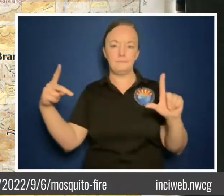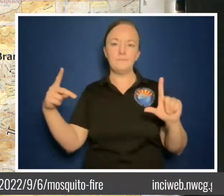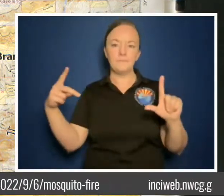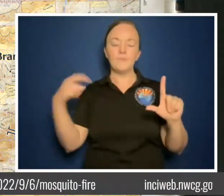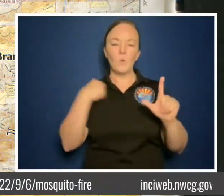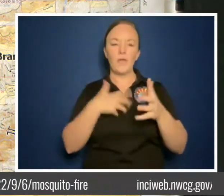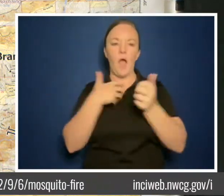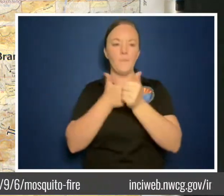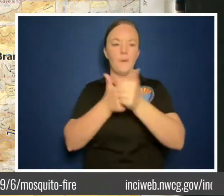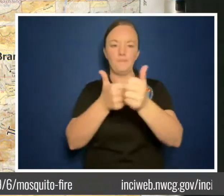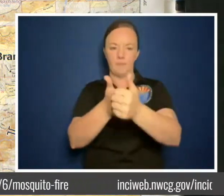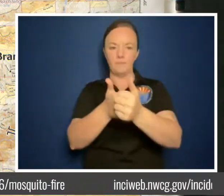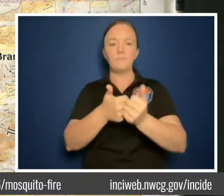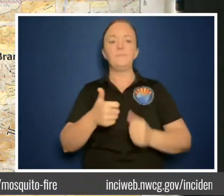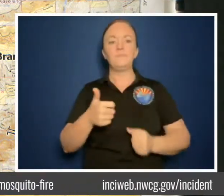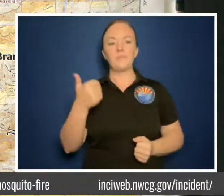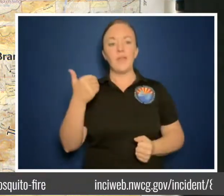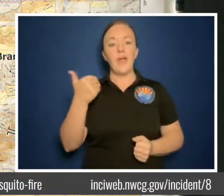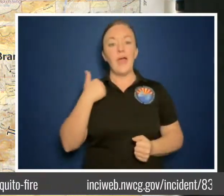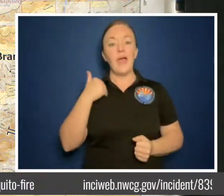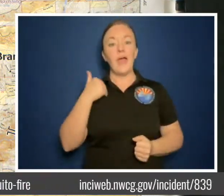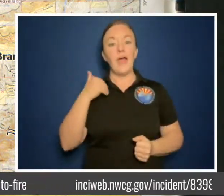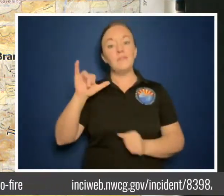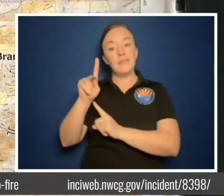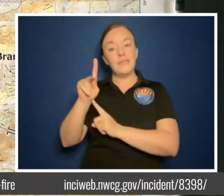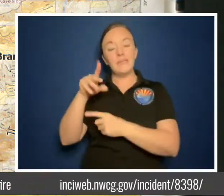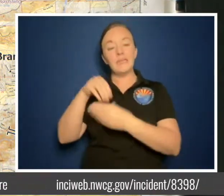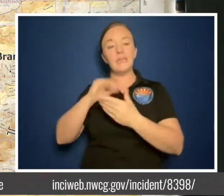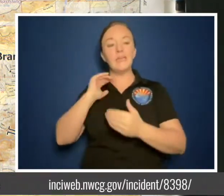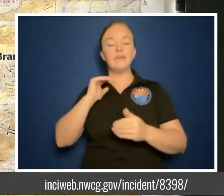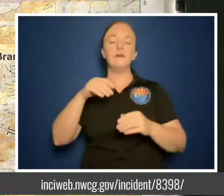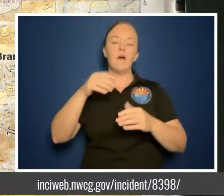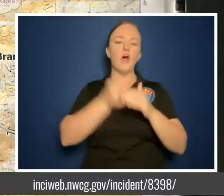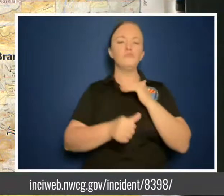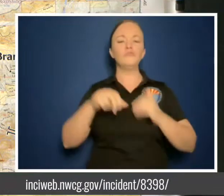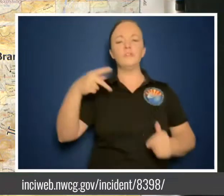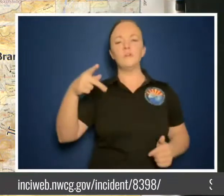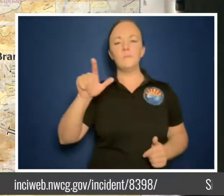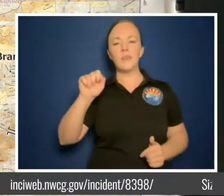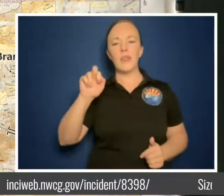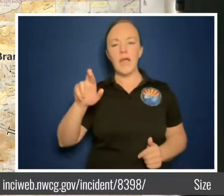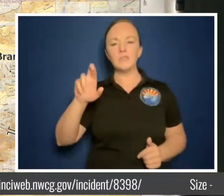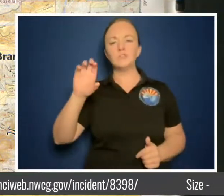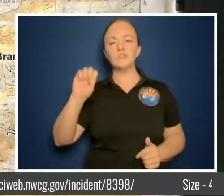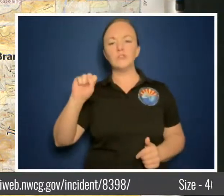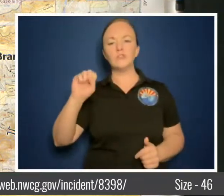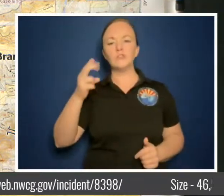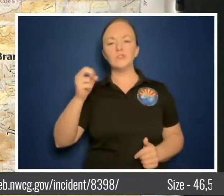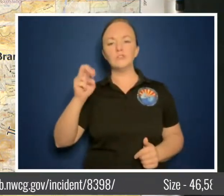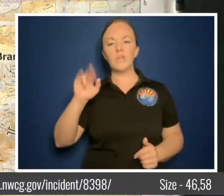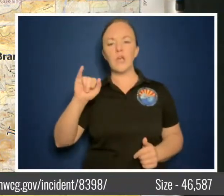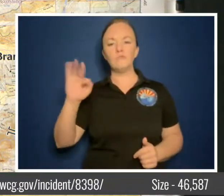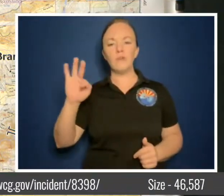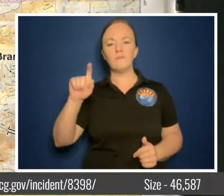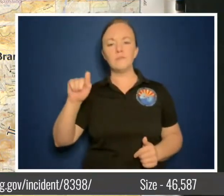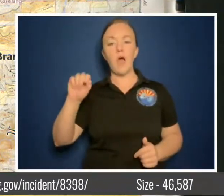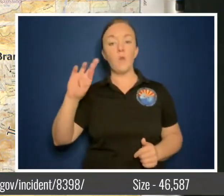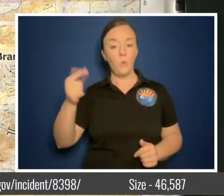the link to our placersheriff.org, or go to our social media platforms and click on the link.